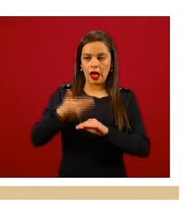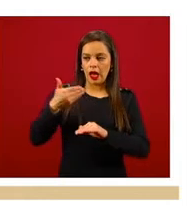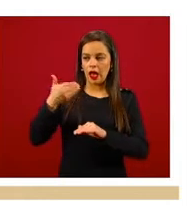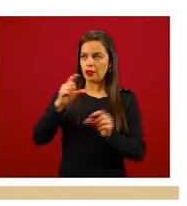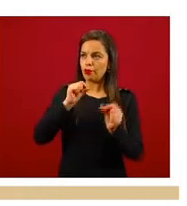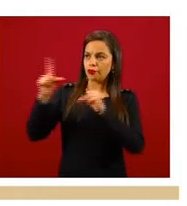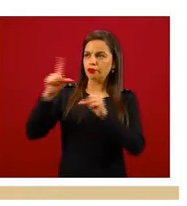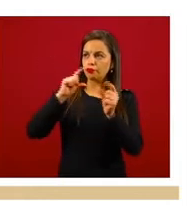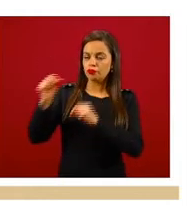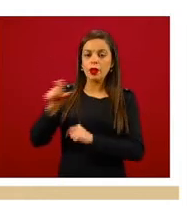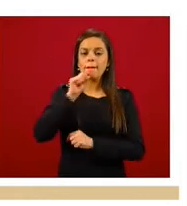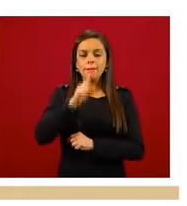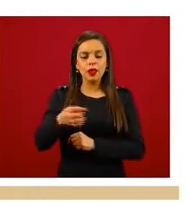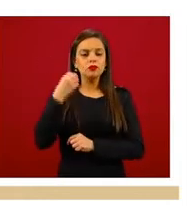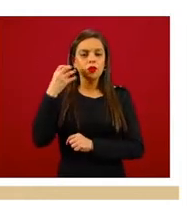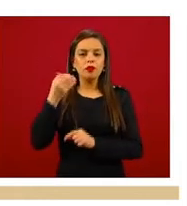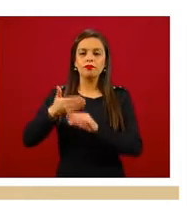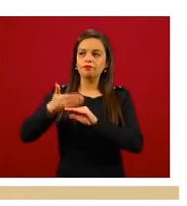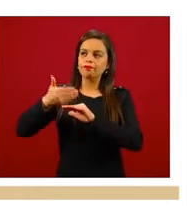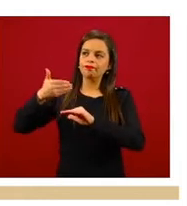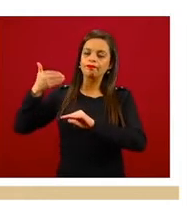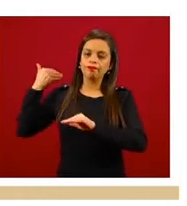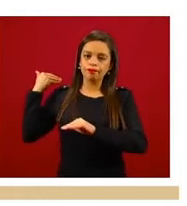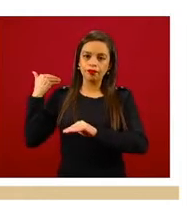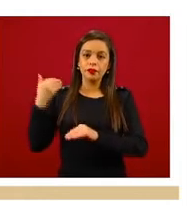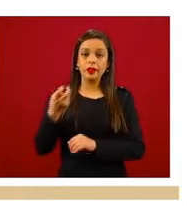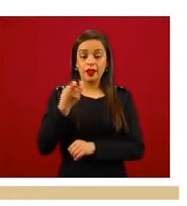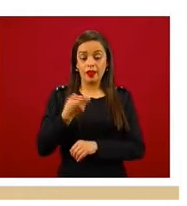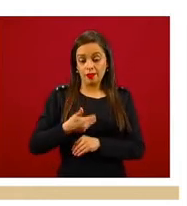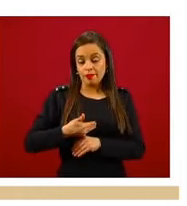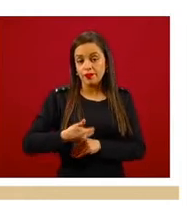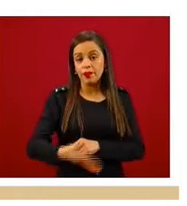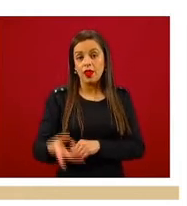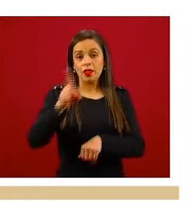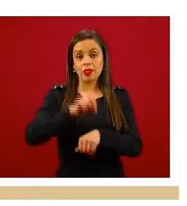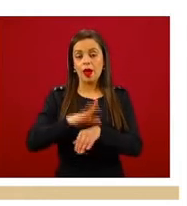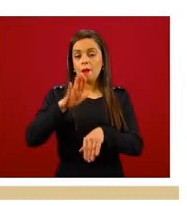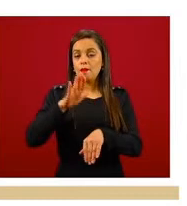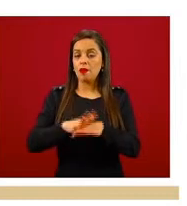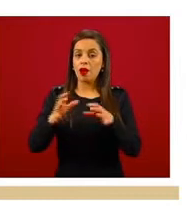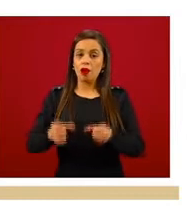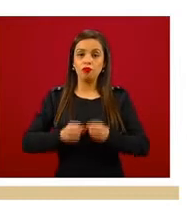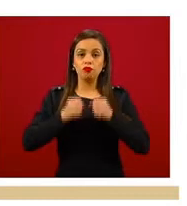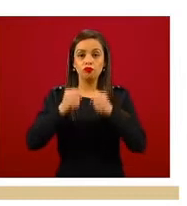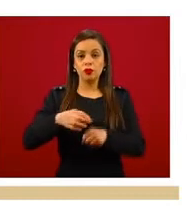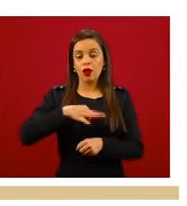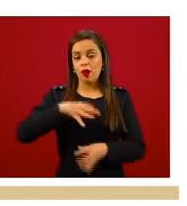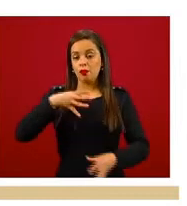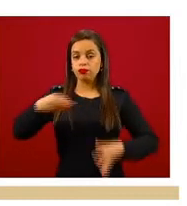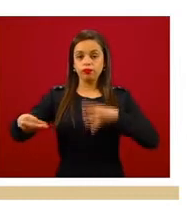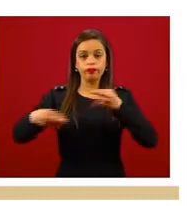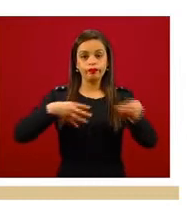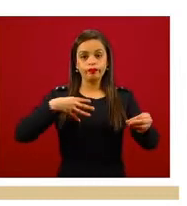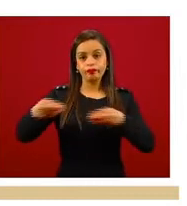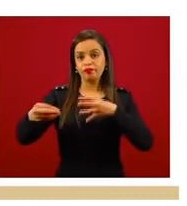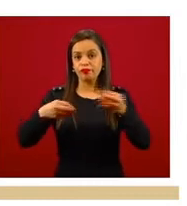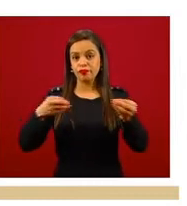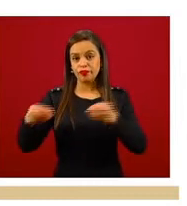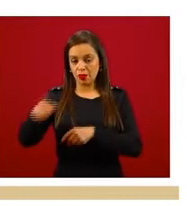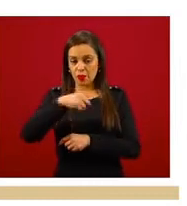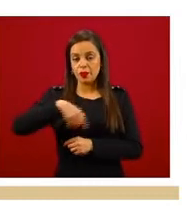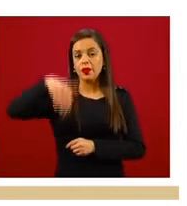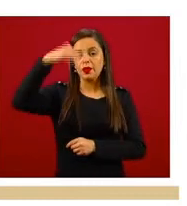have, as I mentioned before, not only in my slides, but in previous conferences, that this is where we have an